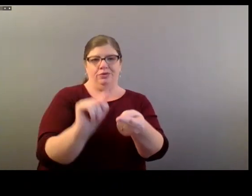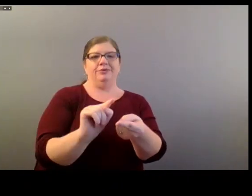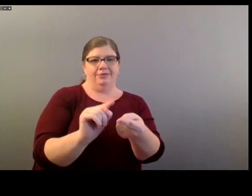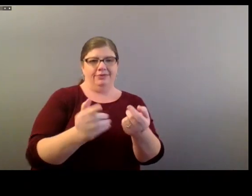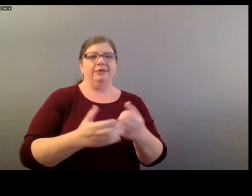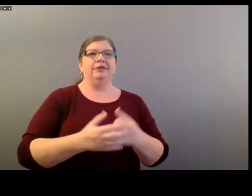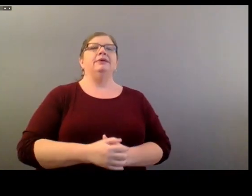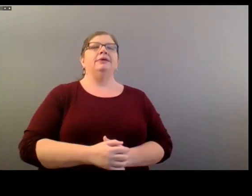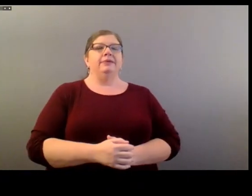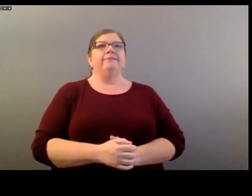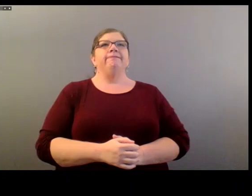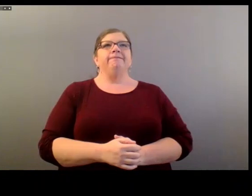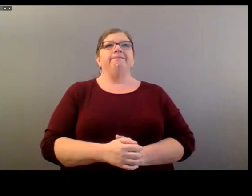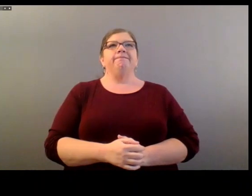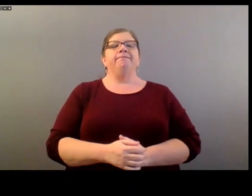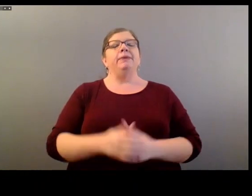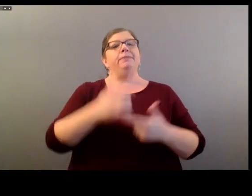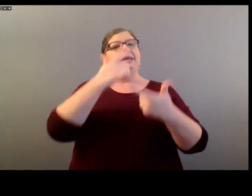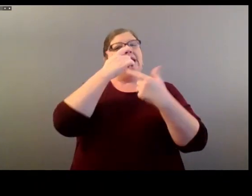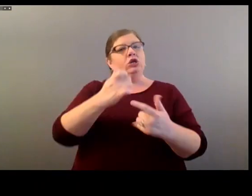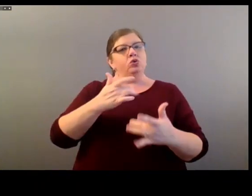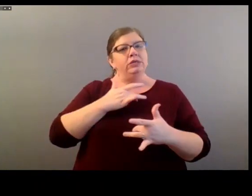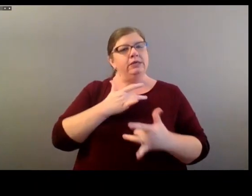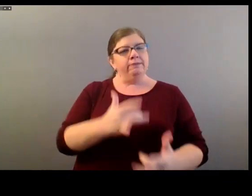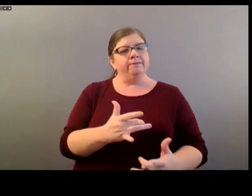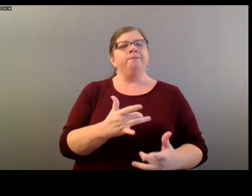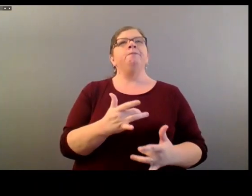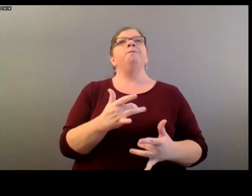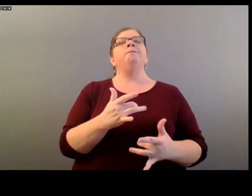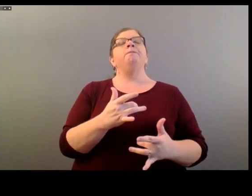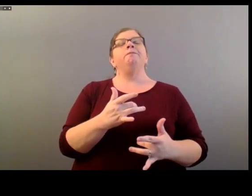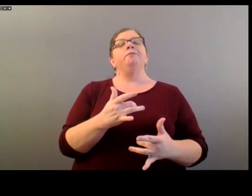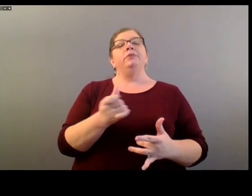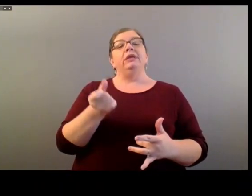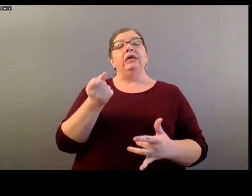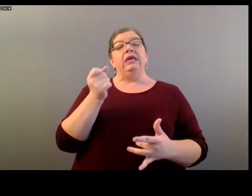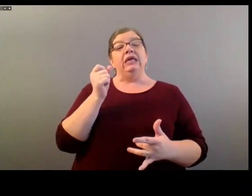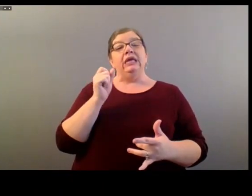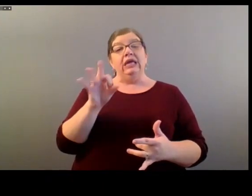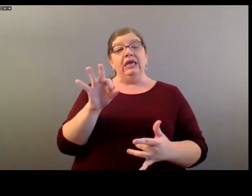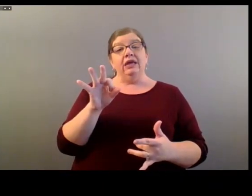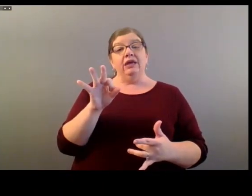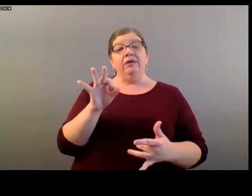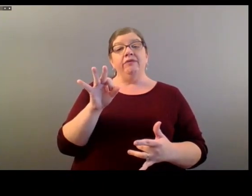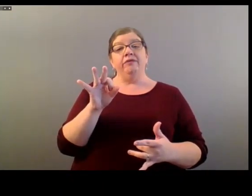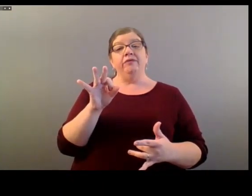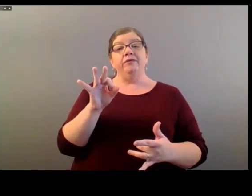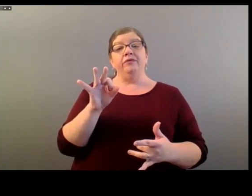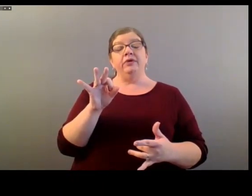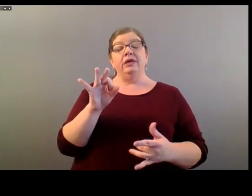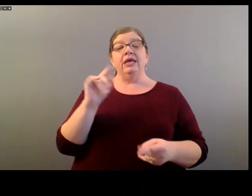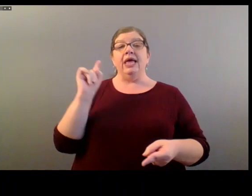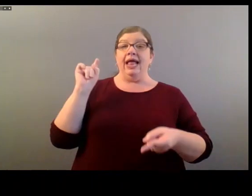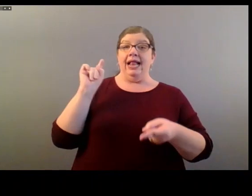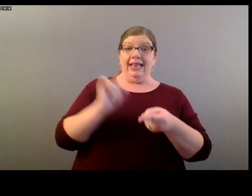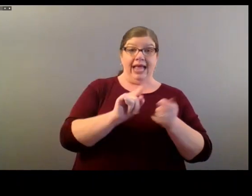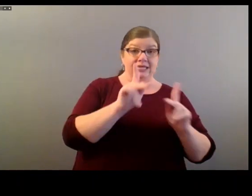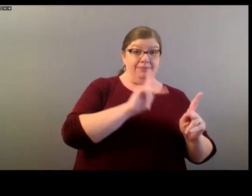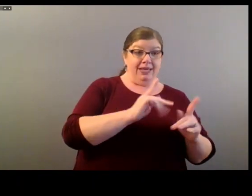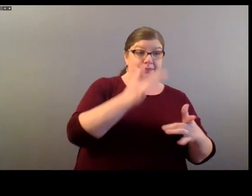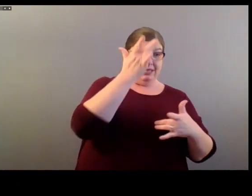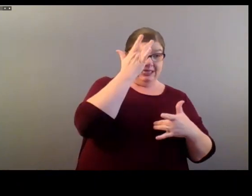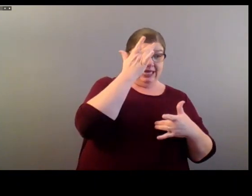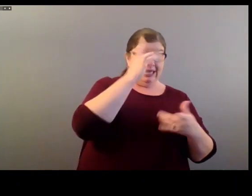Now, it's an interesting phenomenon. If you have less people who are actively transmitting the virus in a